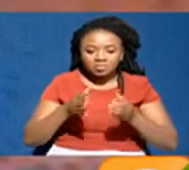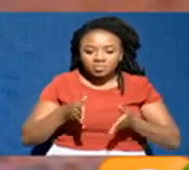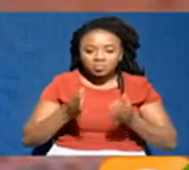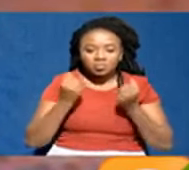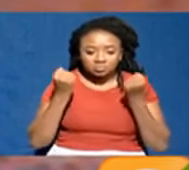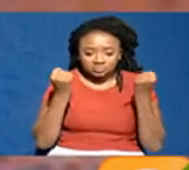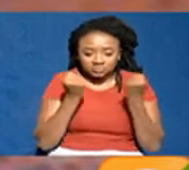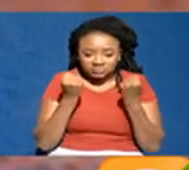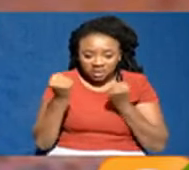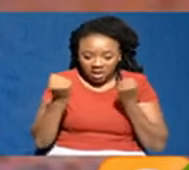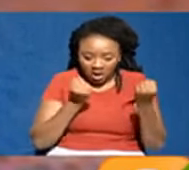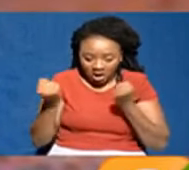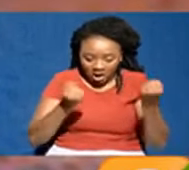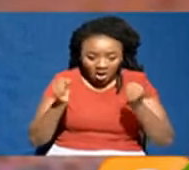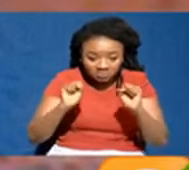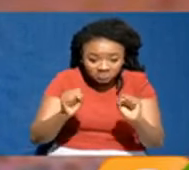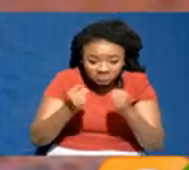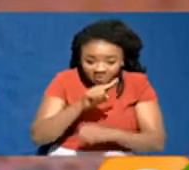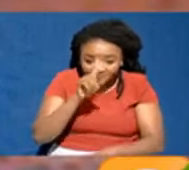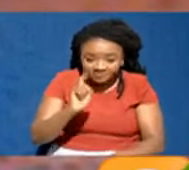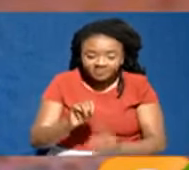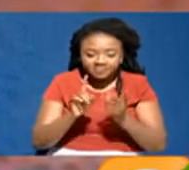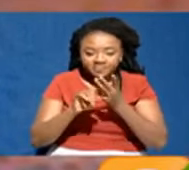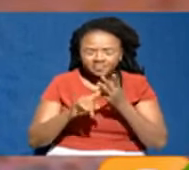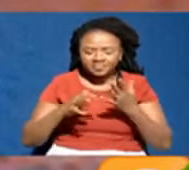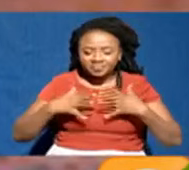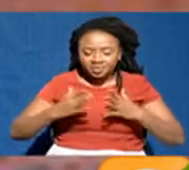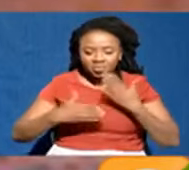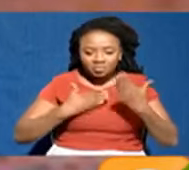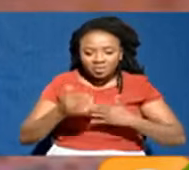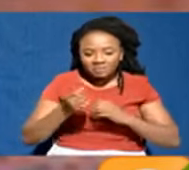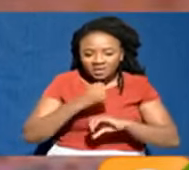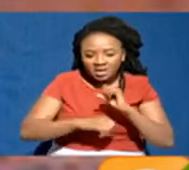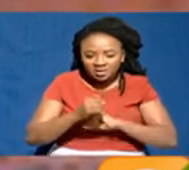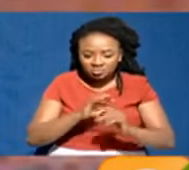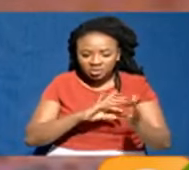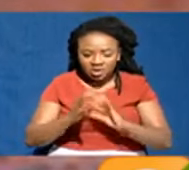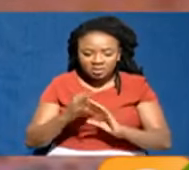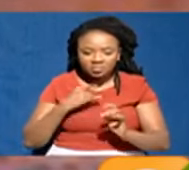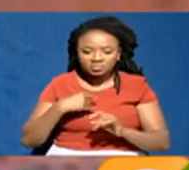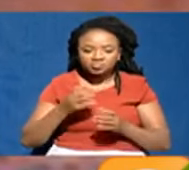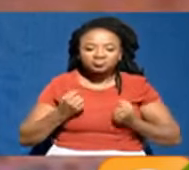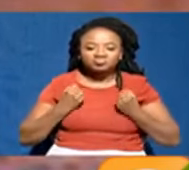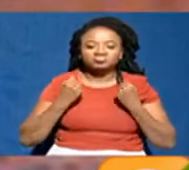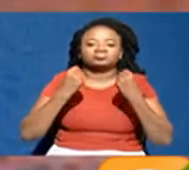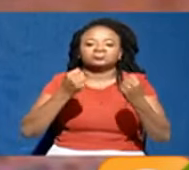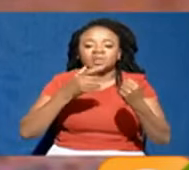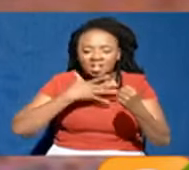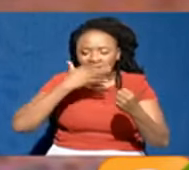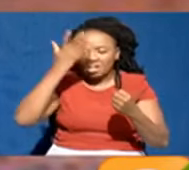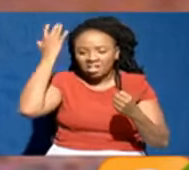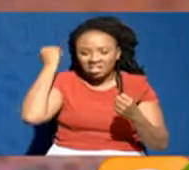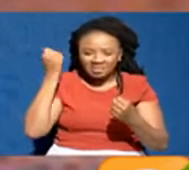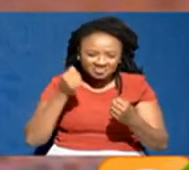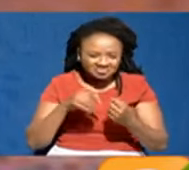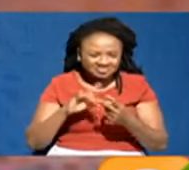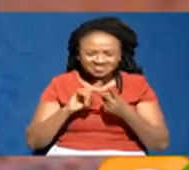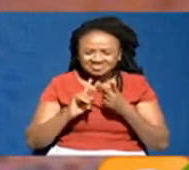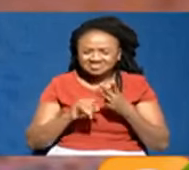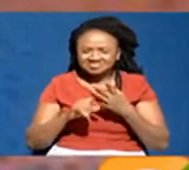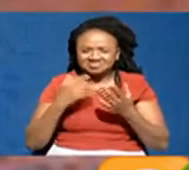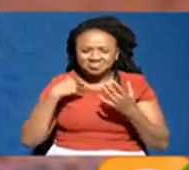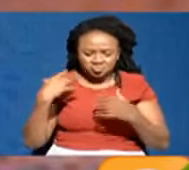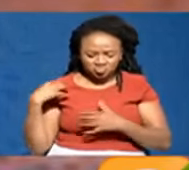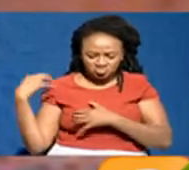We are talking about the behavioral risk factors, which Kevin mentioned some of them, the drink driving, the speed, the lack of wearing